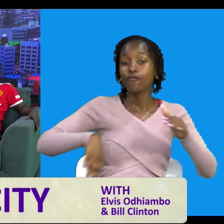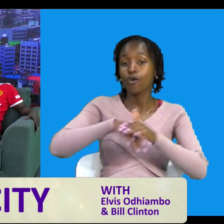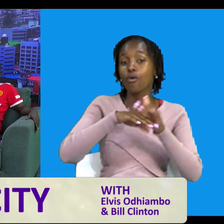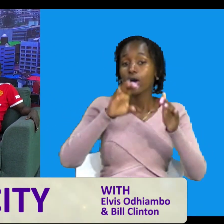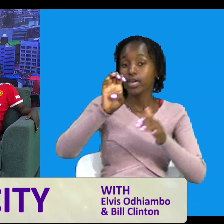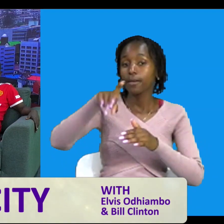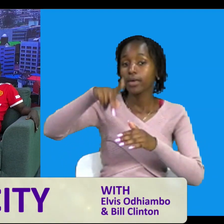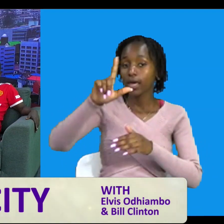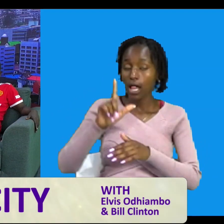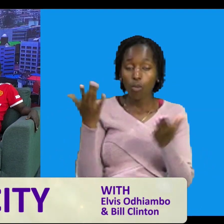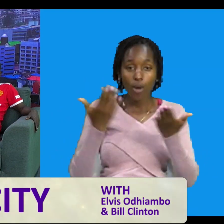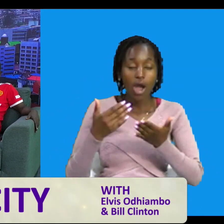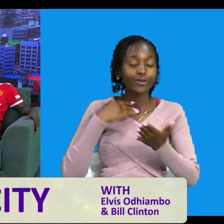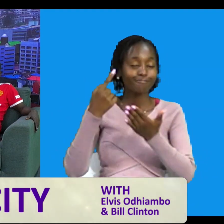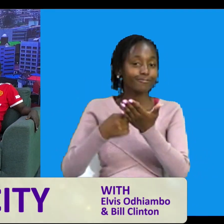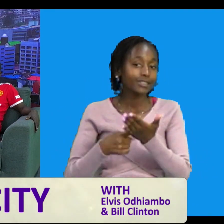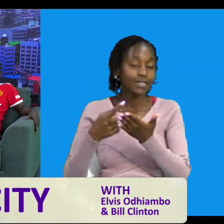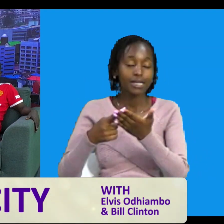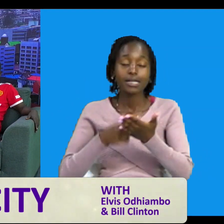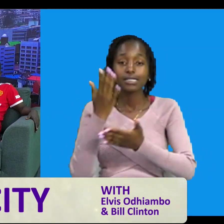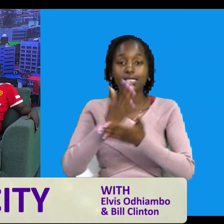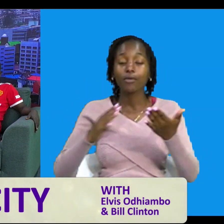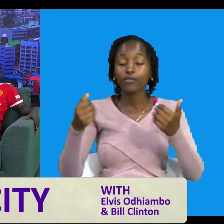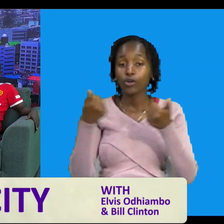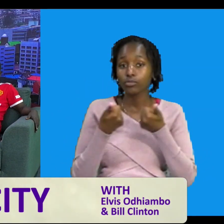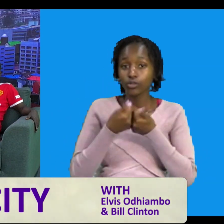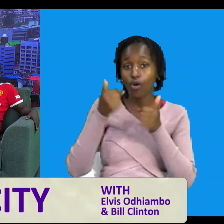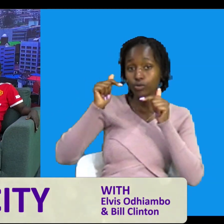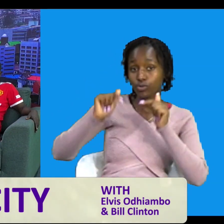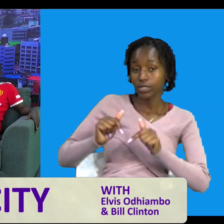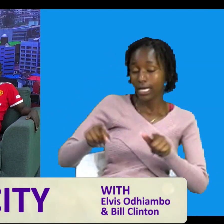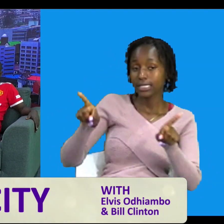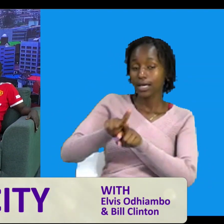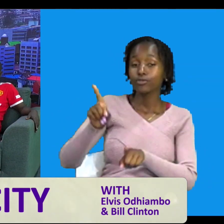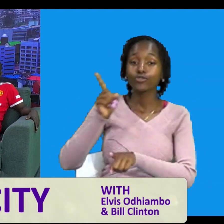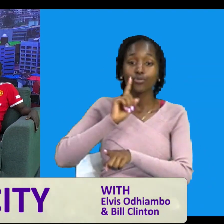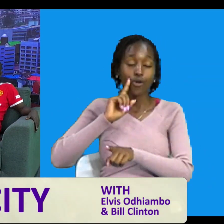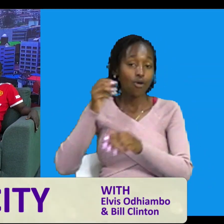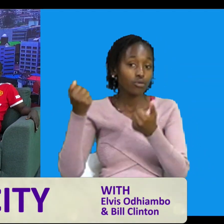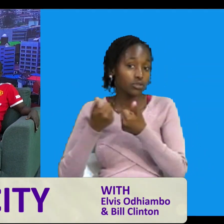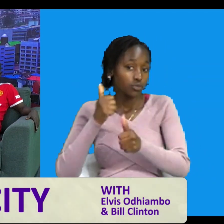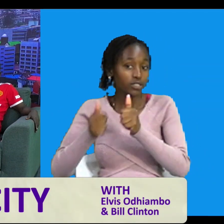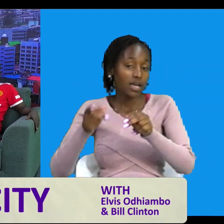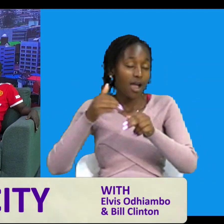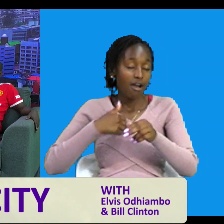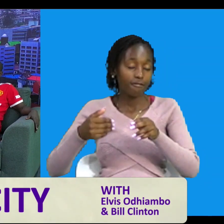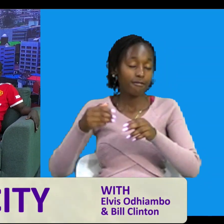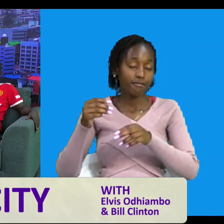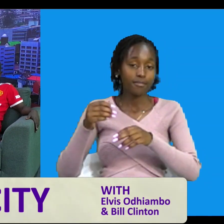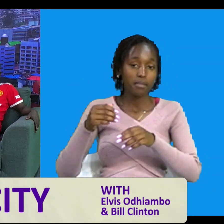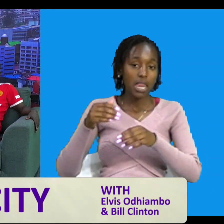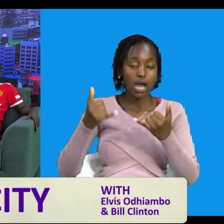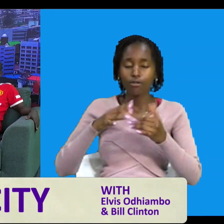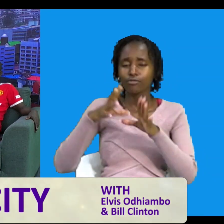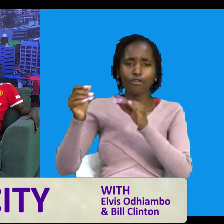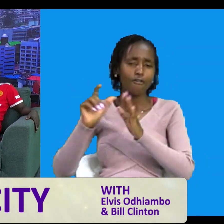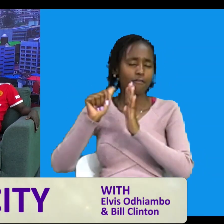where we are going to talk about some of the games of today and also tomorrow's that will be in action. So, alright, don't go